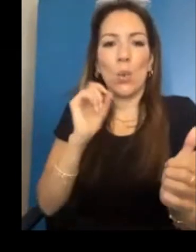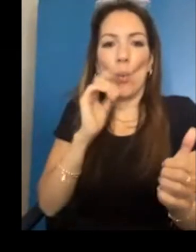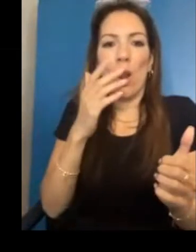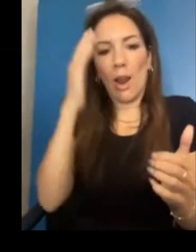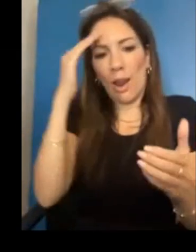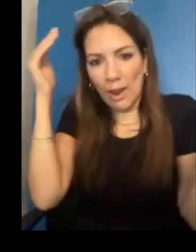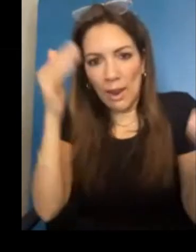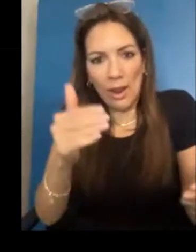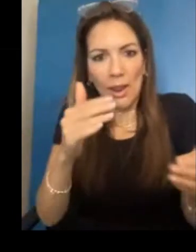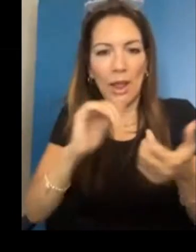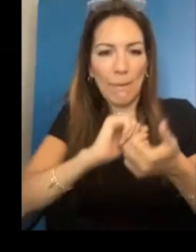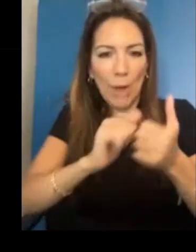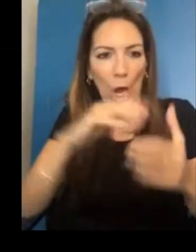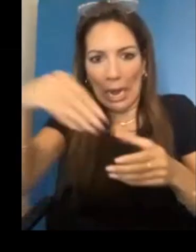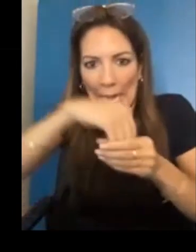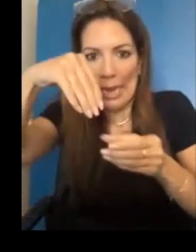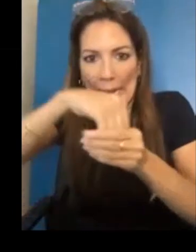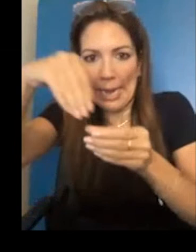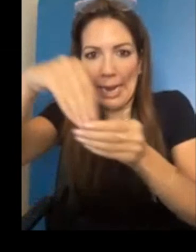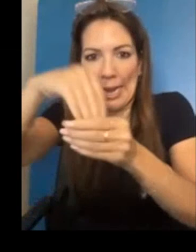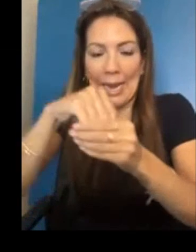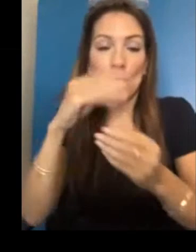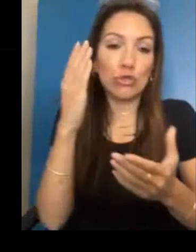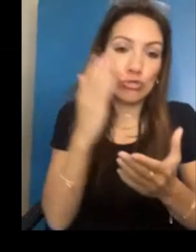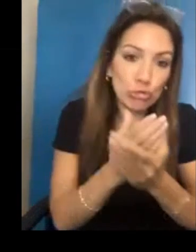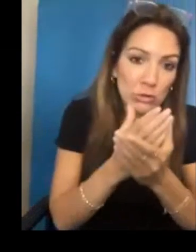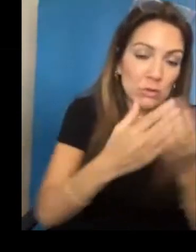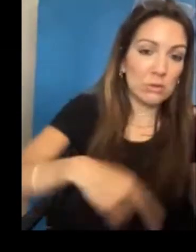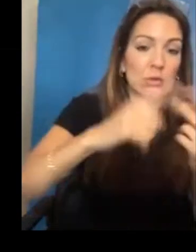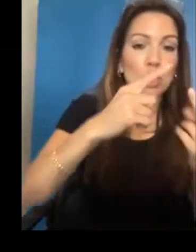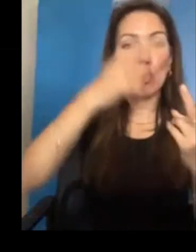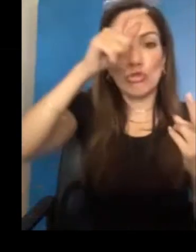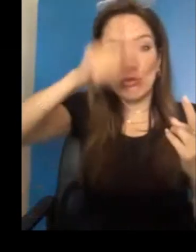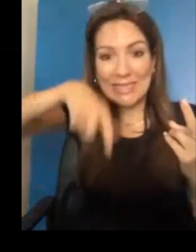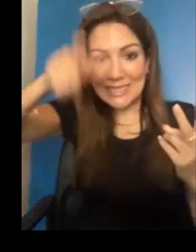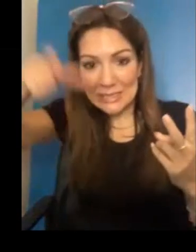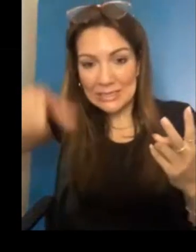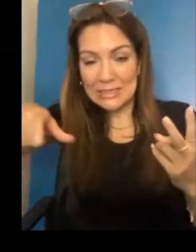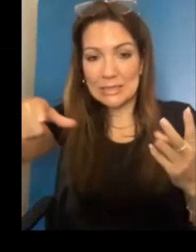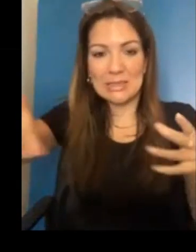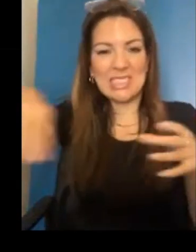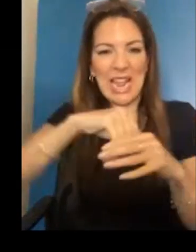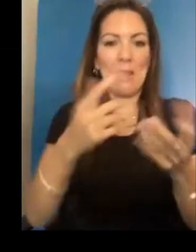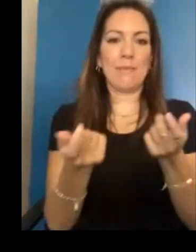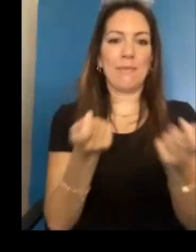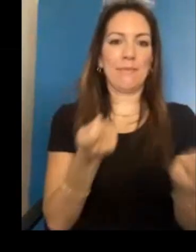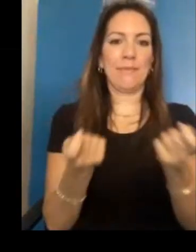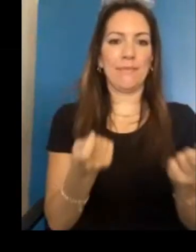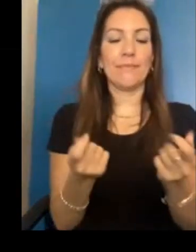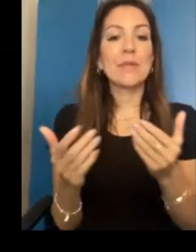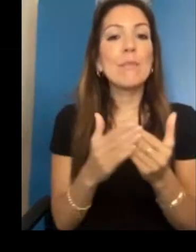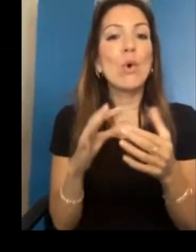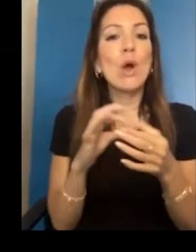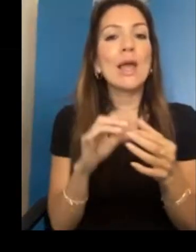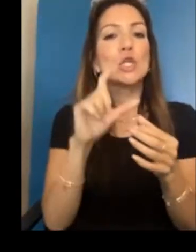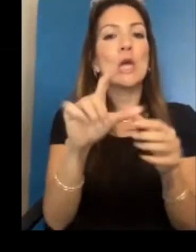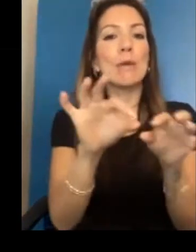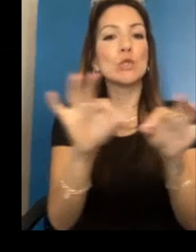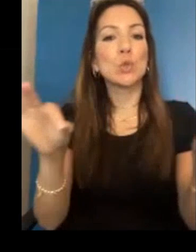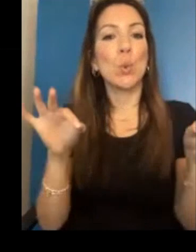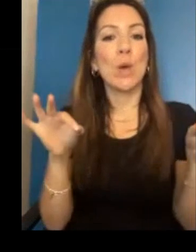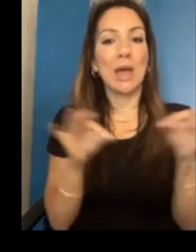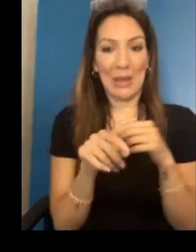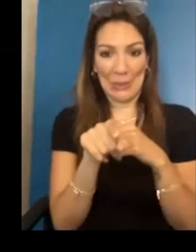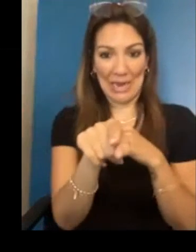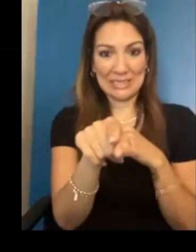on the site involved, really, the trust, residents, and so on. Just a bit more on Chapel Square on this slide. So